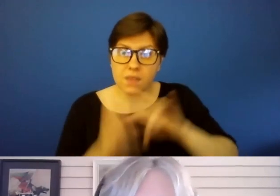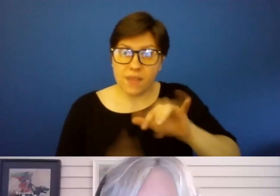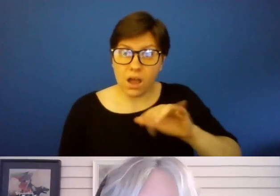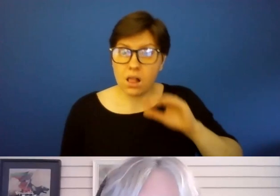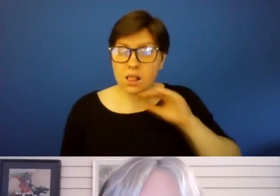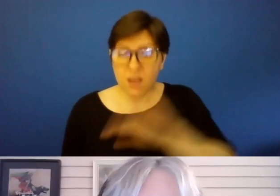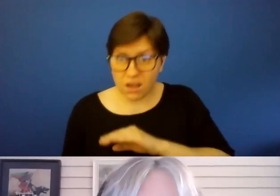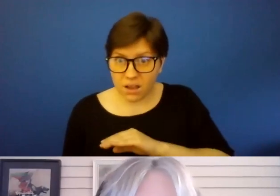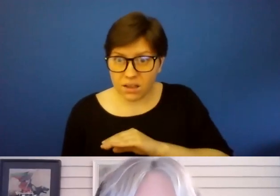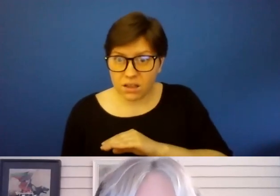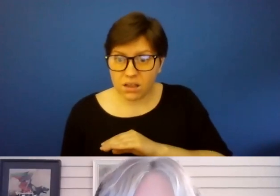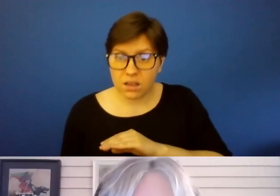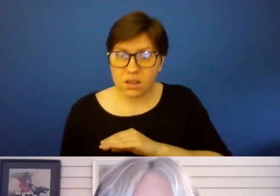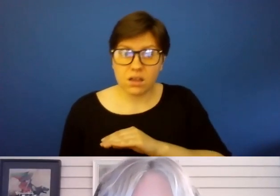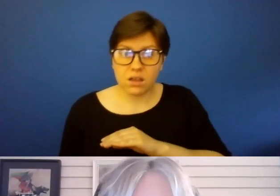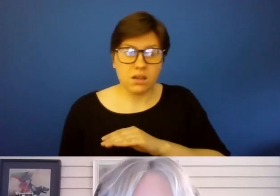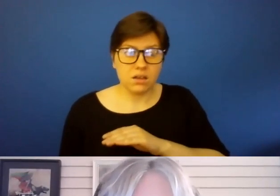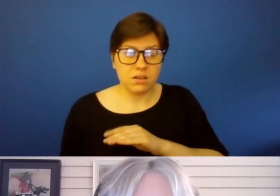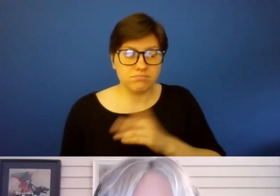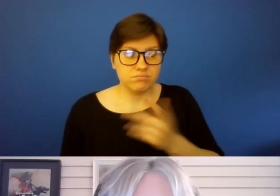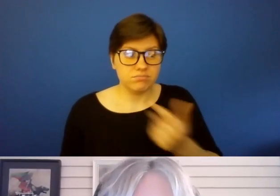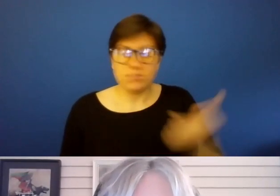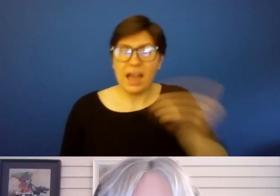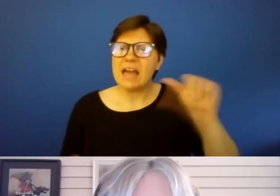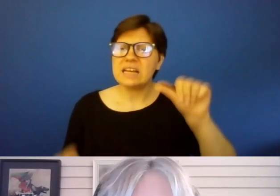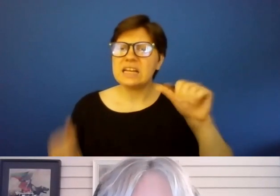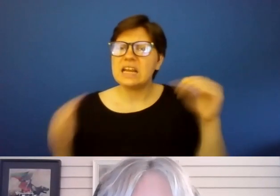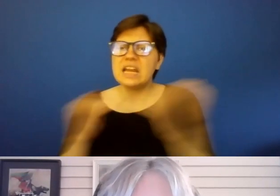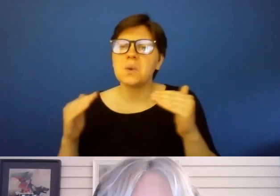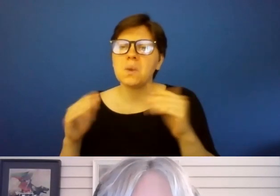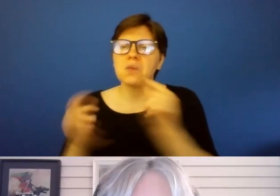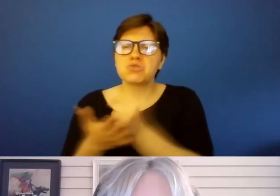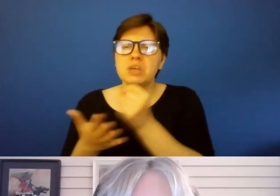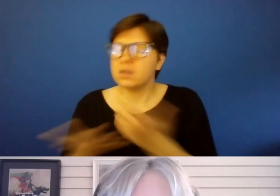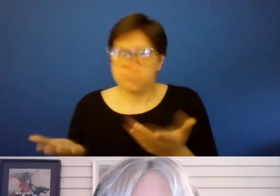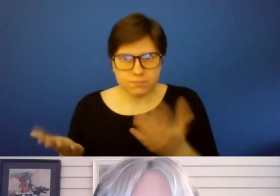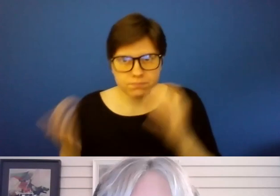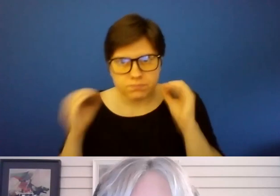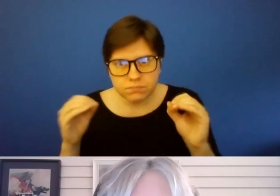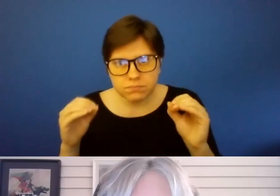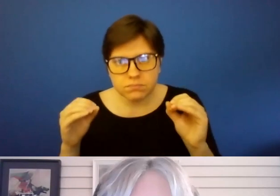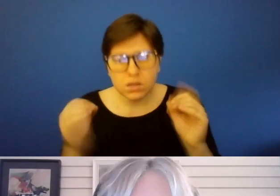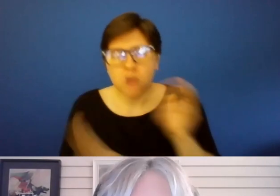to any sort of equal treatment and doctors as impartial